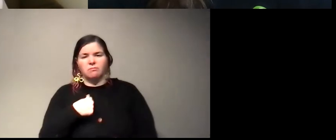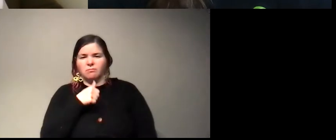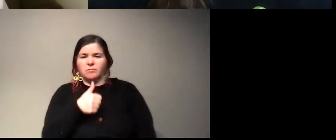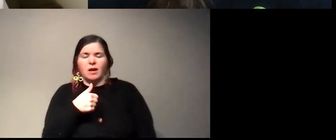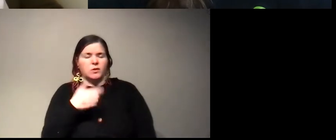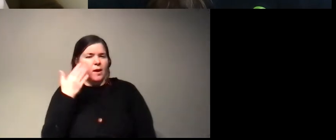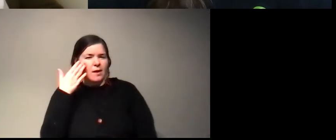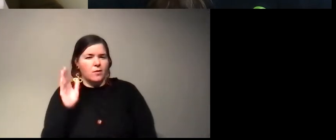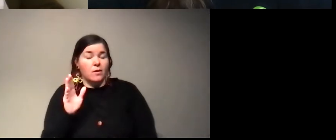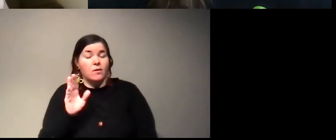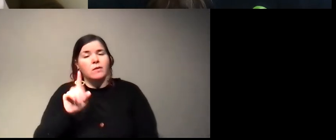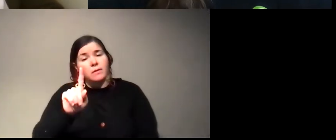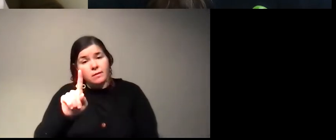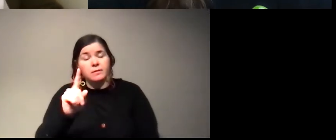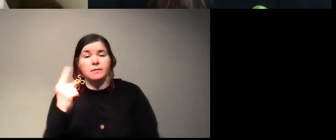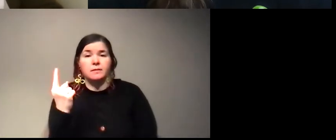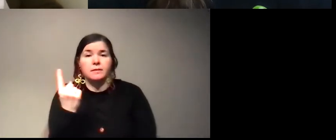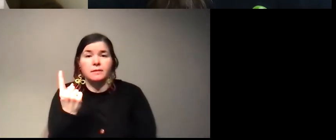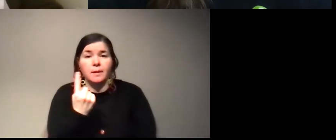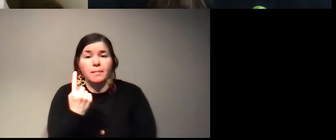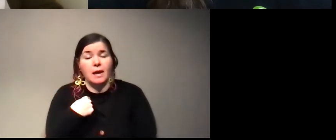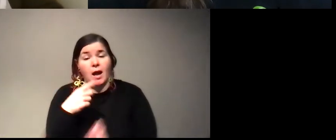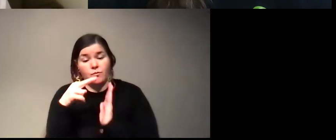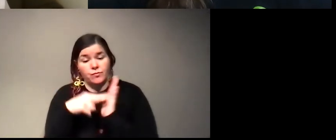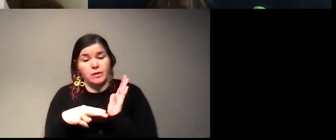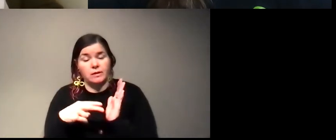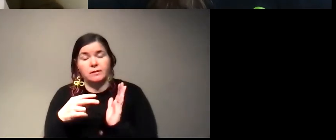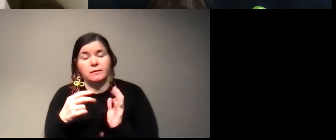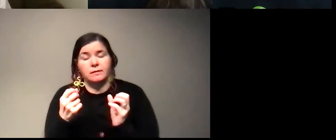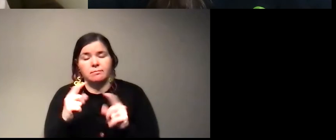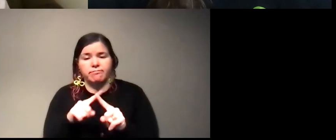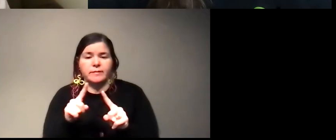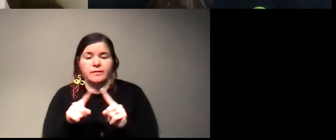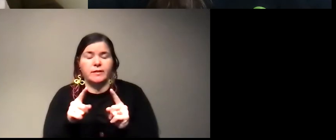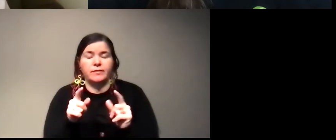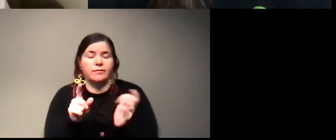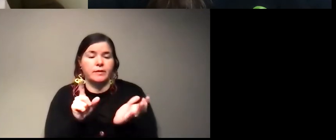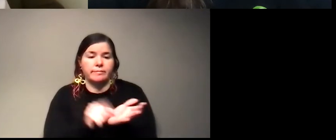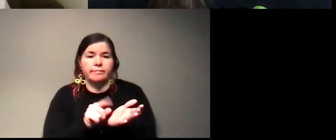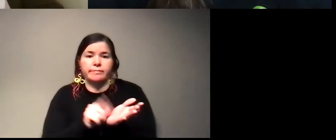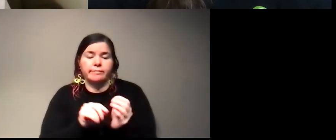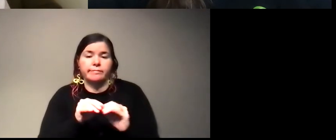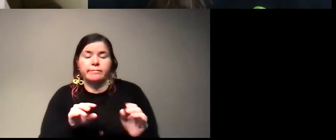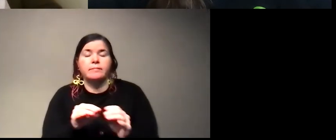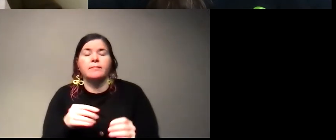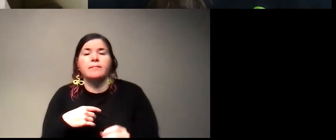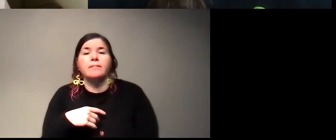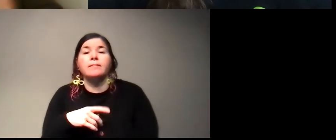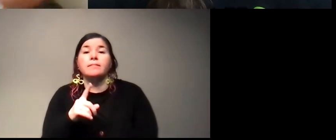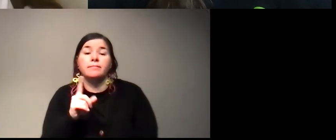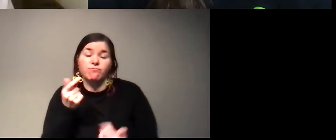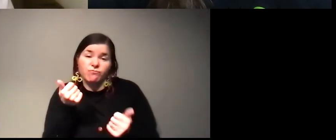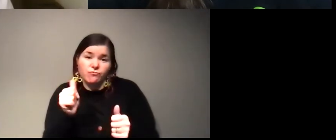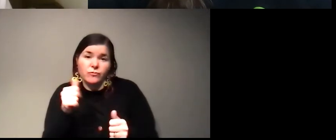know. But something that I was reading in a lot of these papers that I read when I was doing this project was that they are trying to find a way